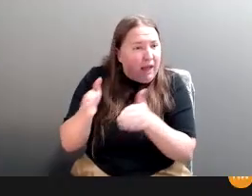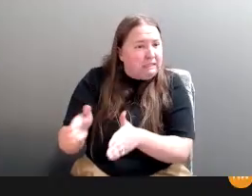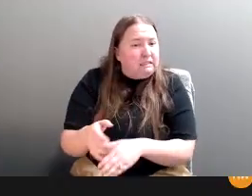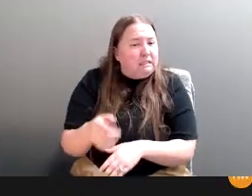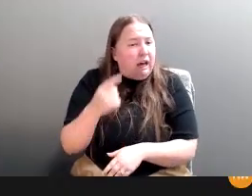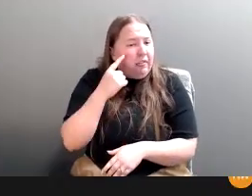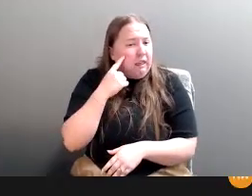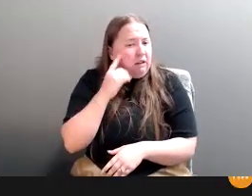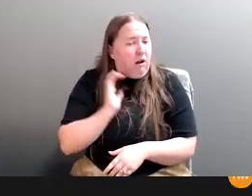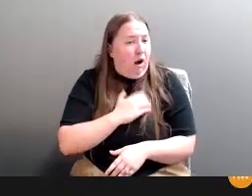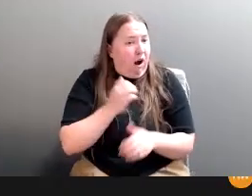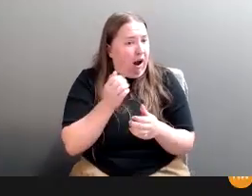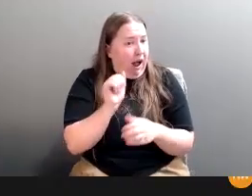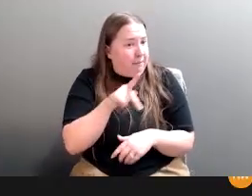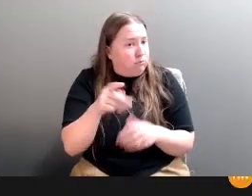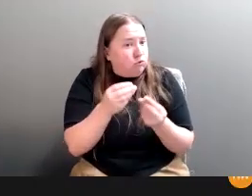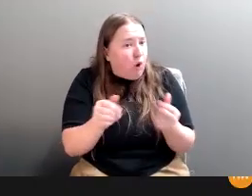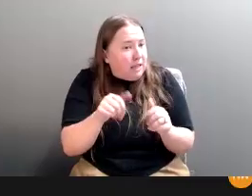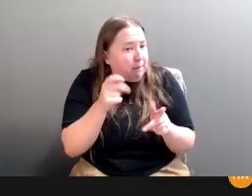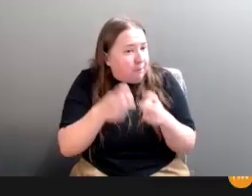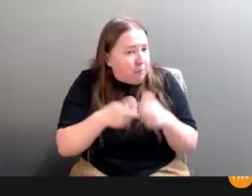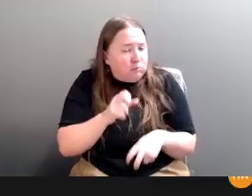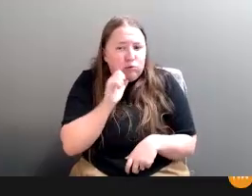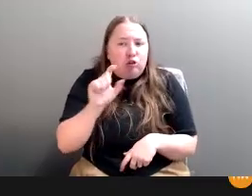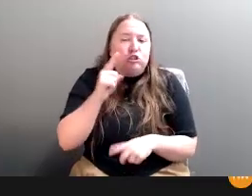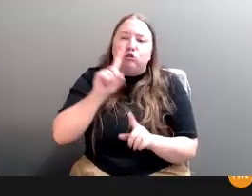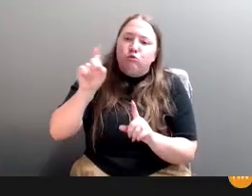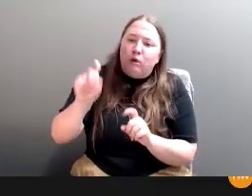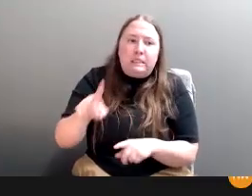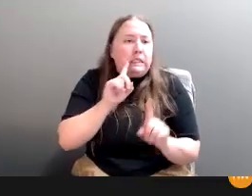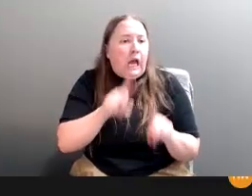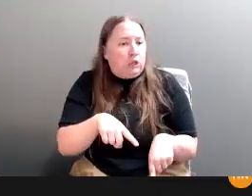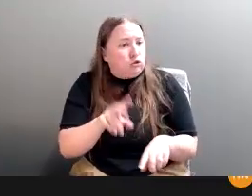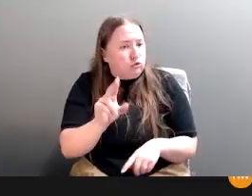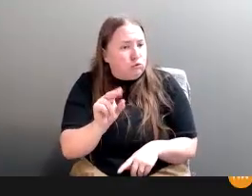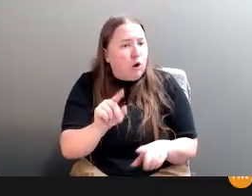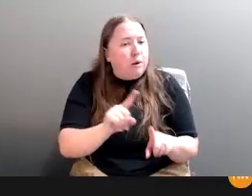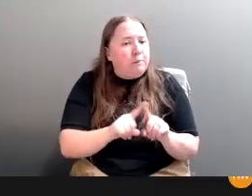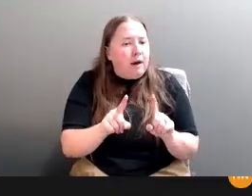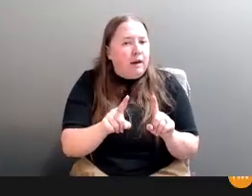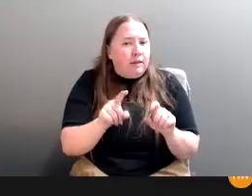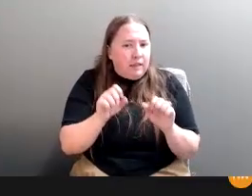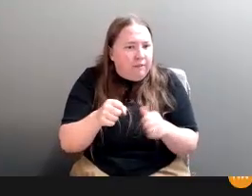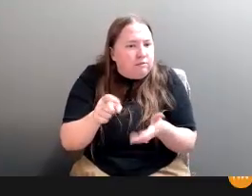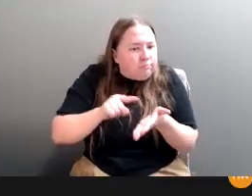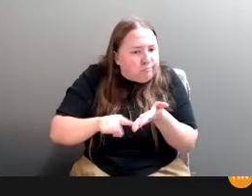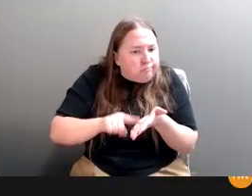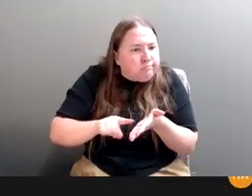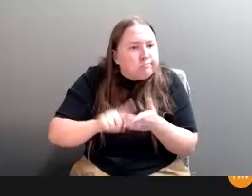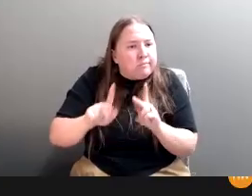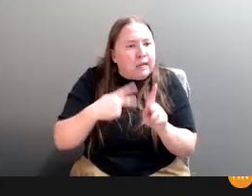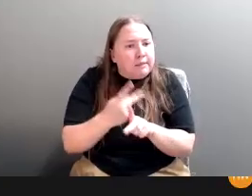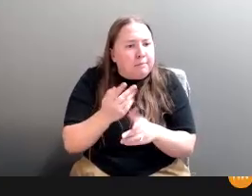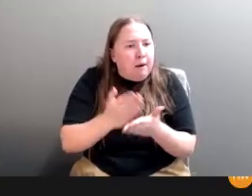of solves that kind of problem of not just doing a Q&A, but also like, having the exploration kind of part, having a